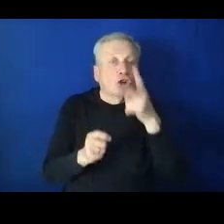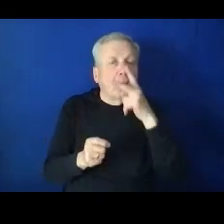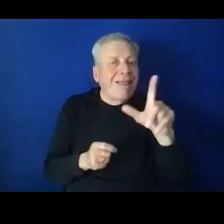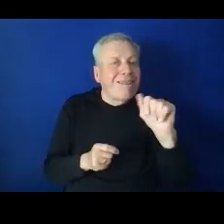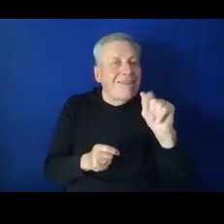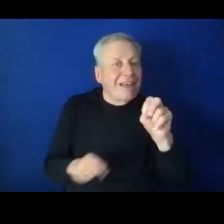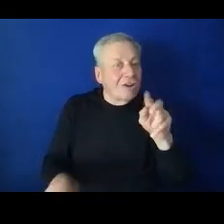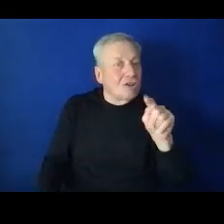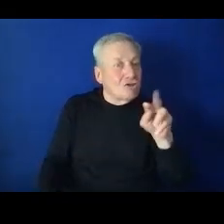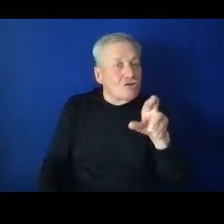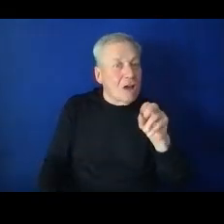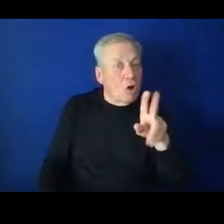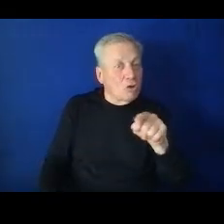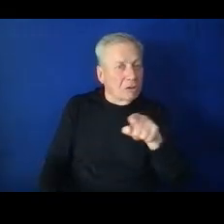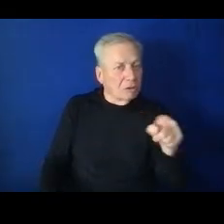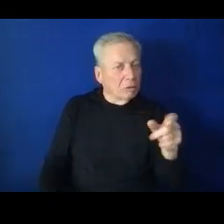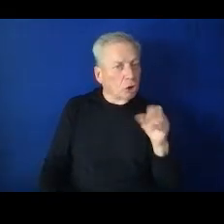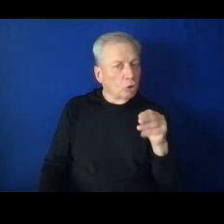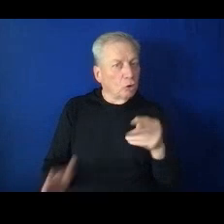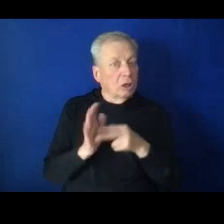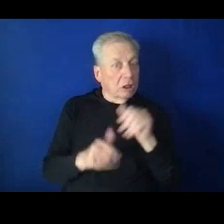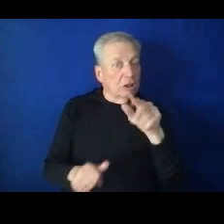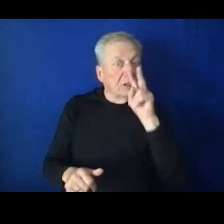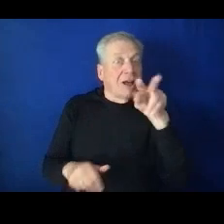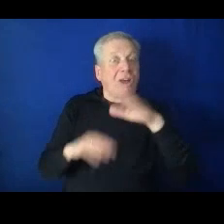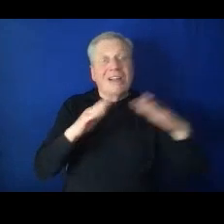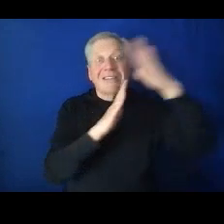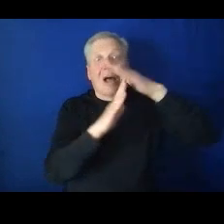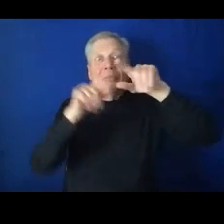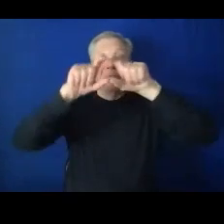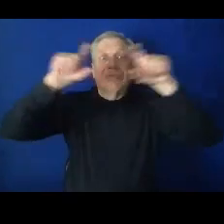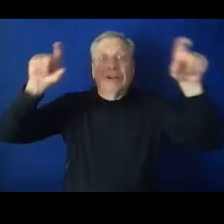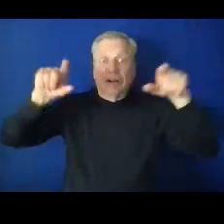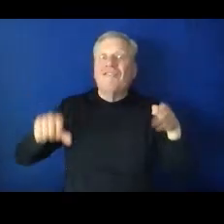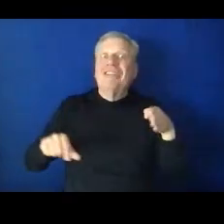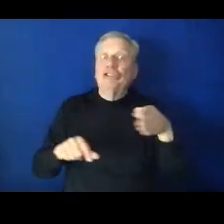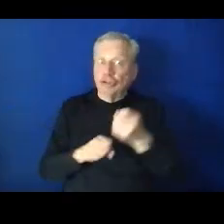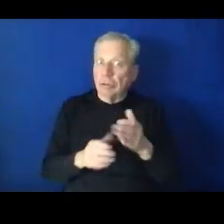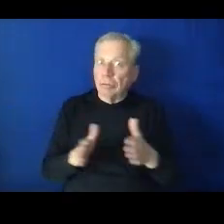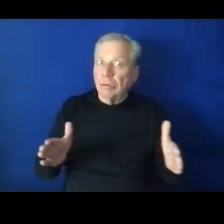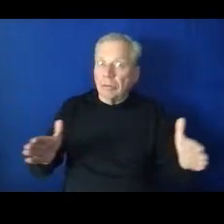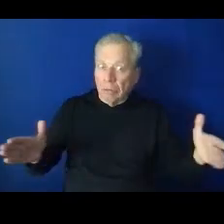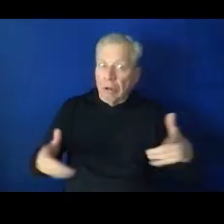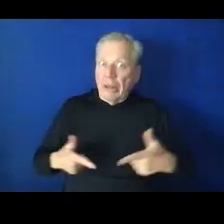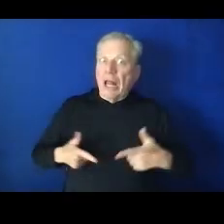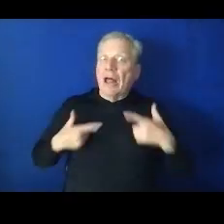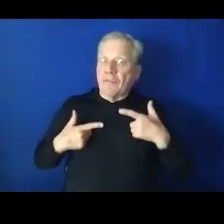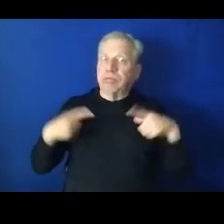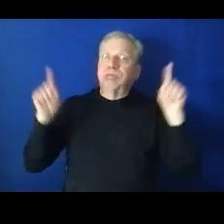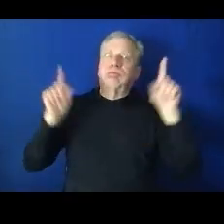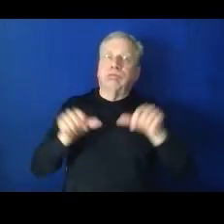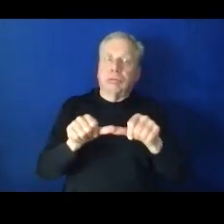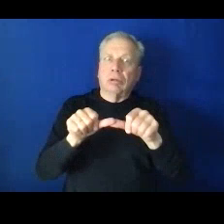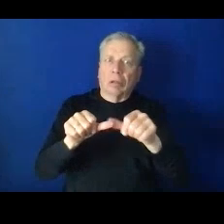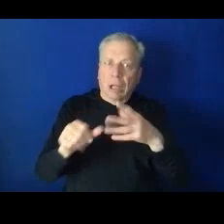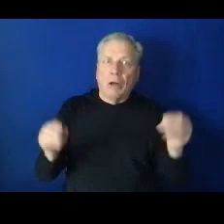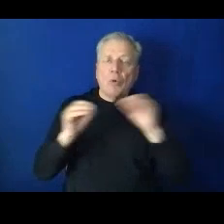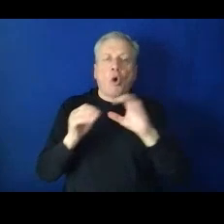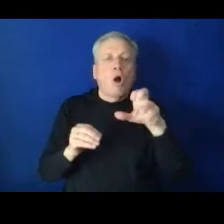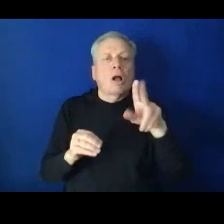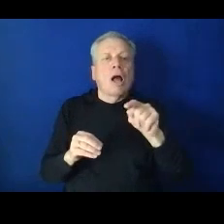trout length. So you can see on the top graph, our fish are getting bigger. They're surviving longer. We've got more cutthroat trout